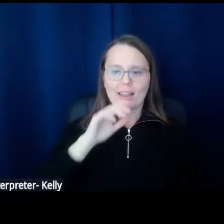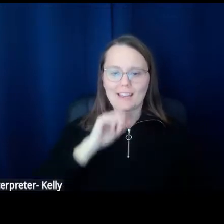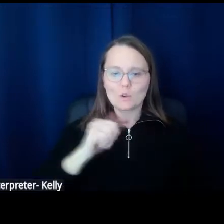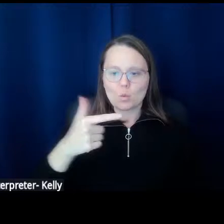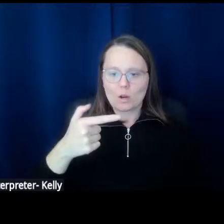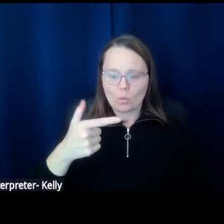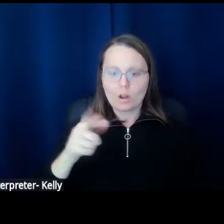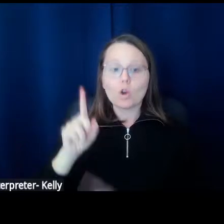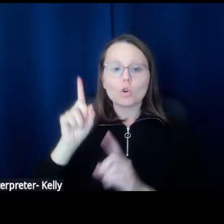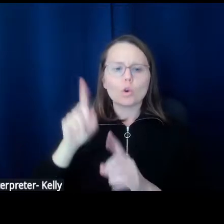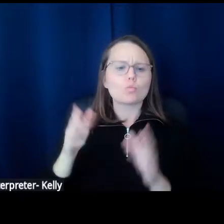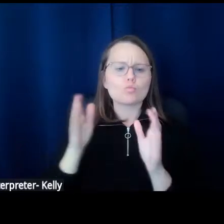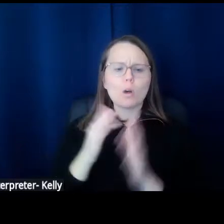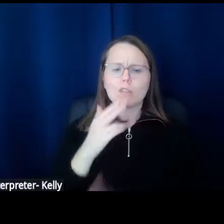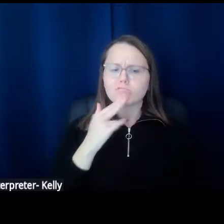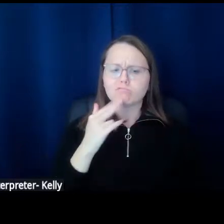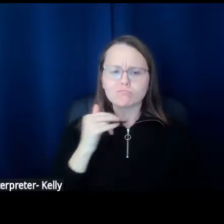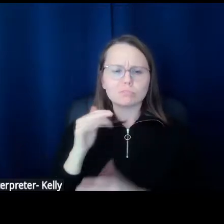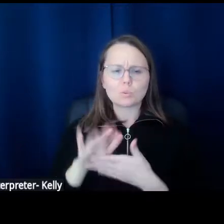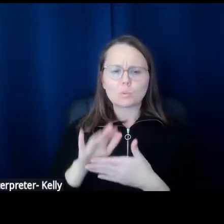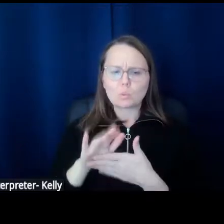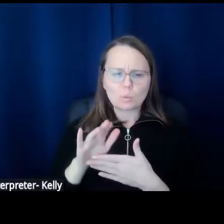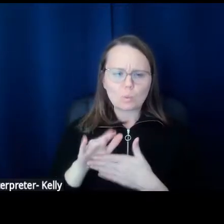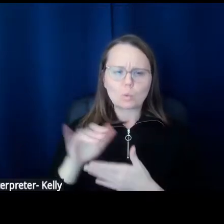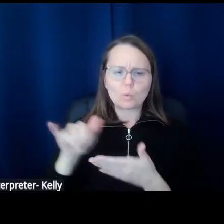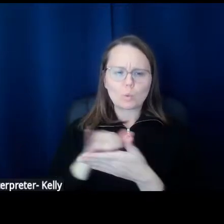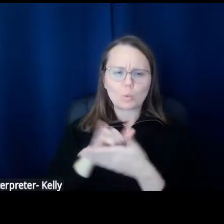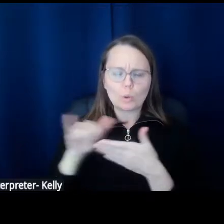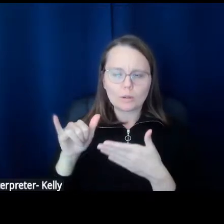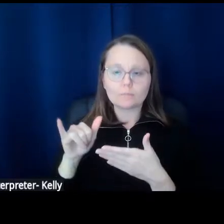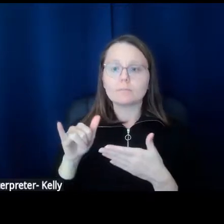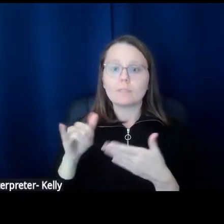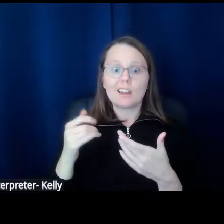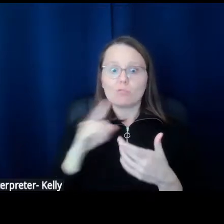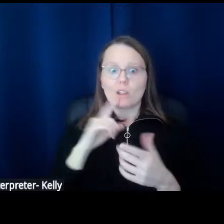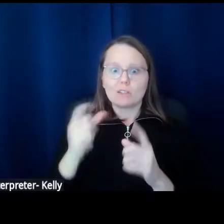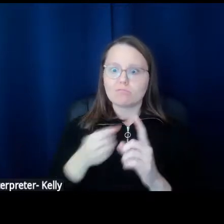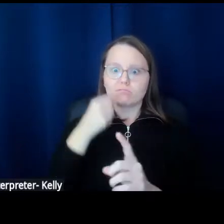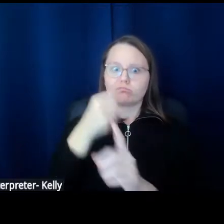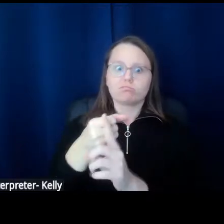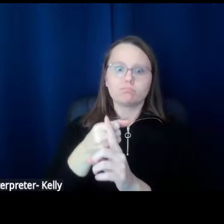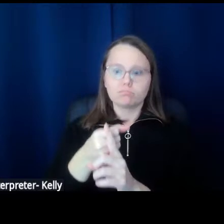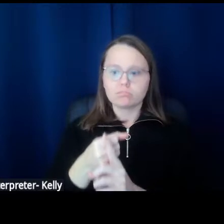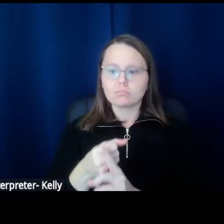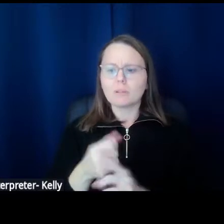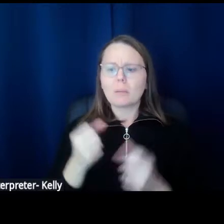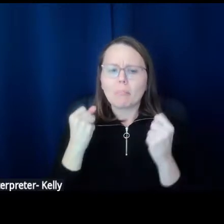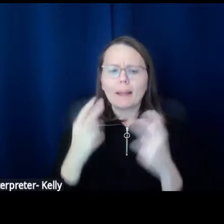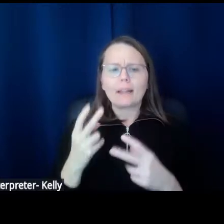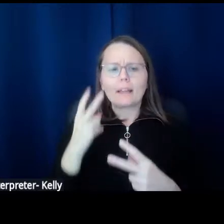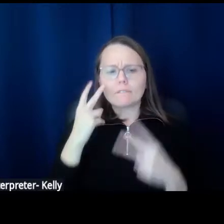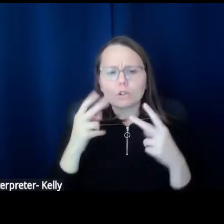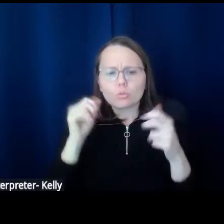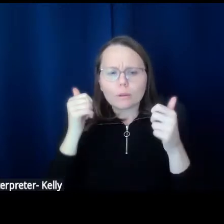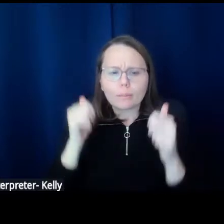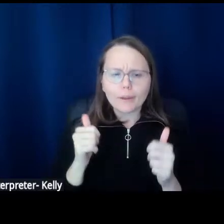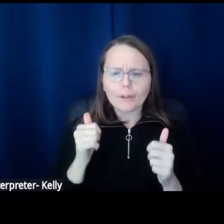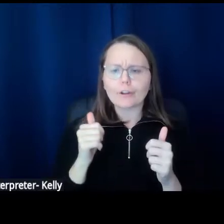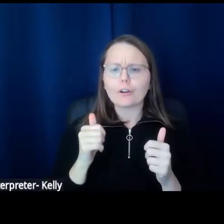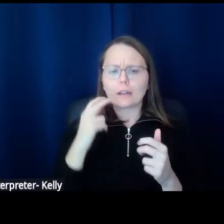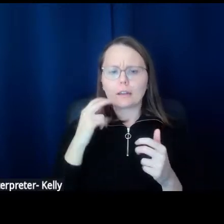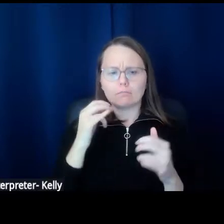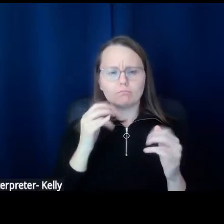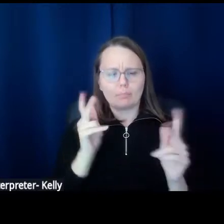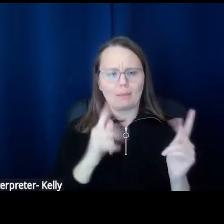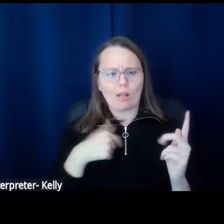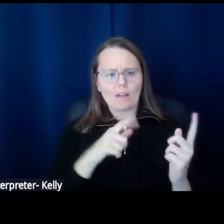small liberal arts school in upstate New York. And it came out of nowhere. A lot of visually impaired individuals I've met since being